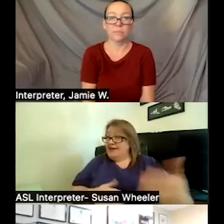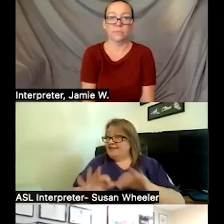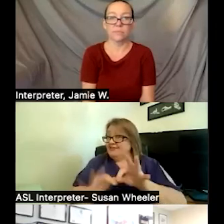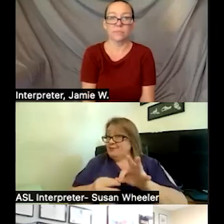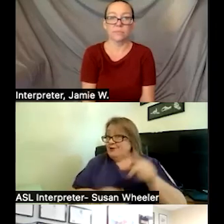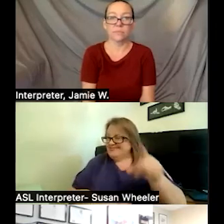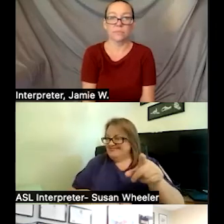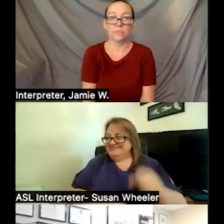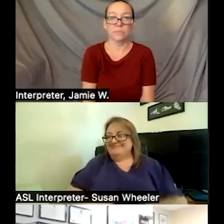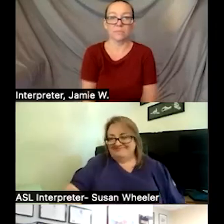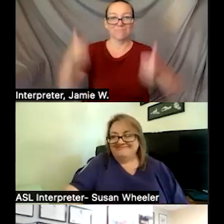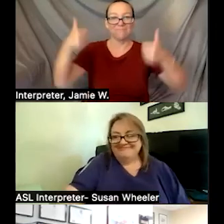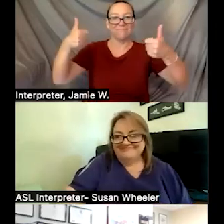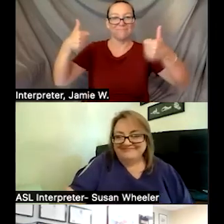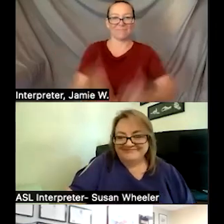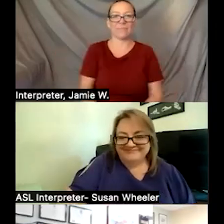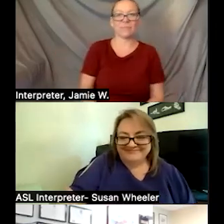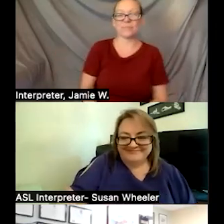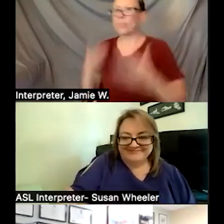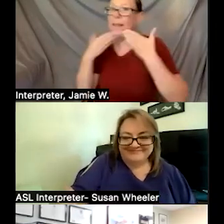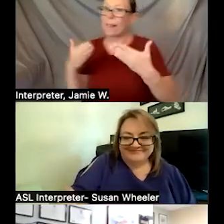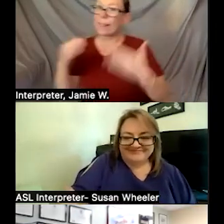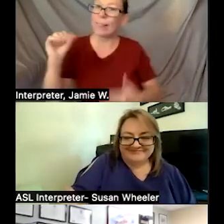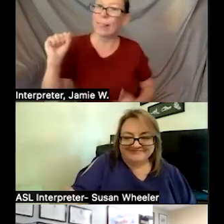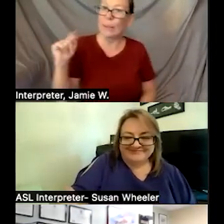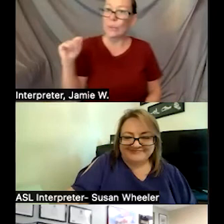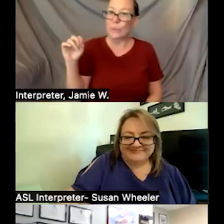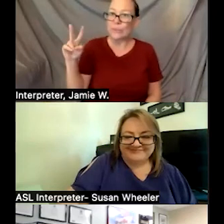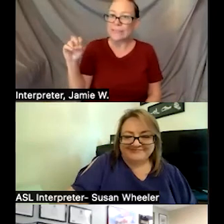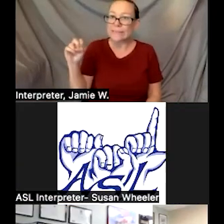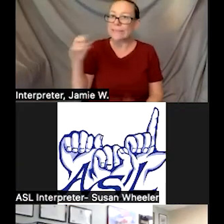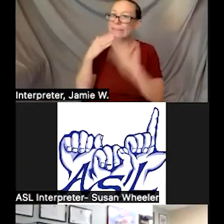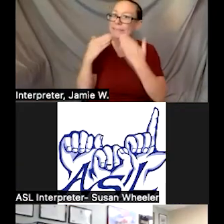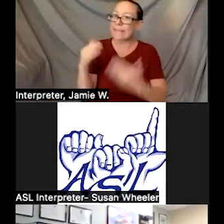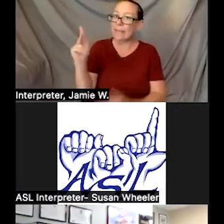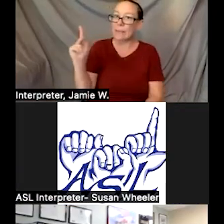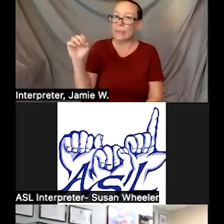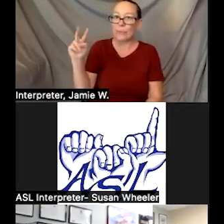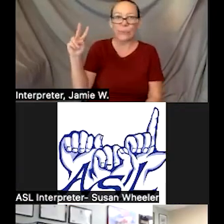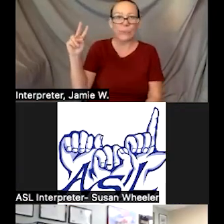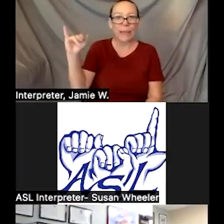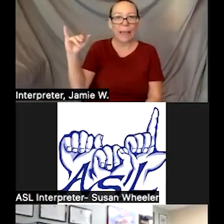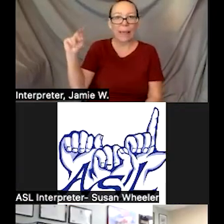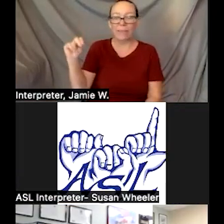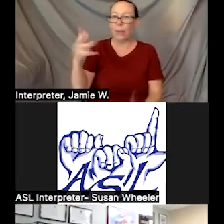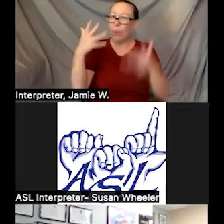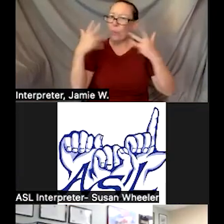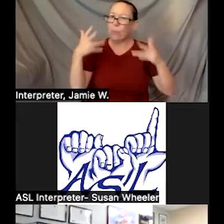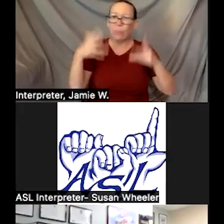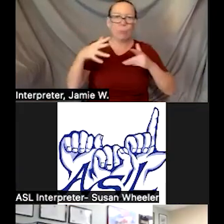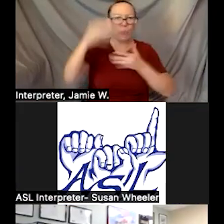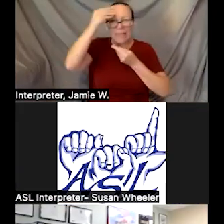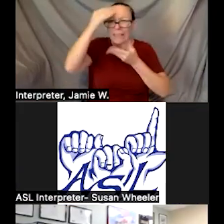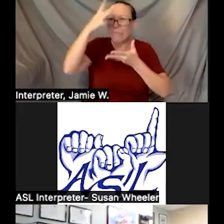Thank you very much, Steve and Kevin. That was quite remarkable, very much in depth. And for those